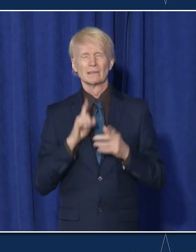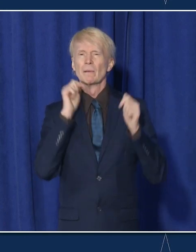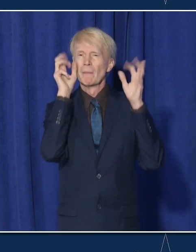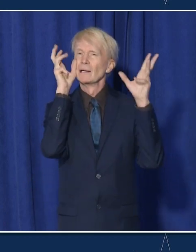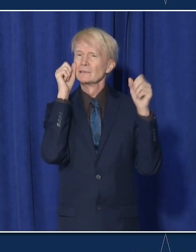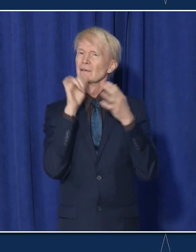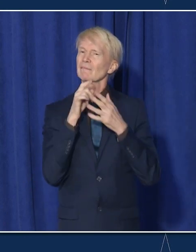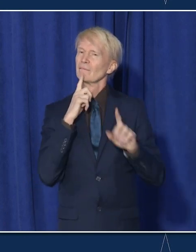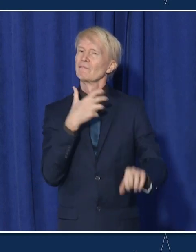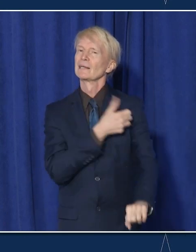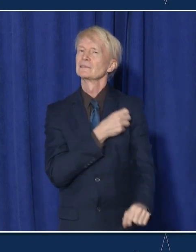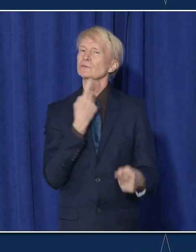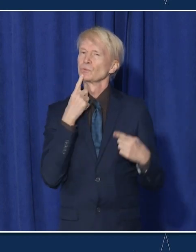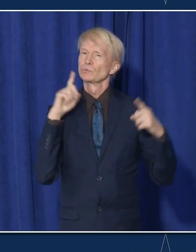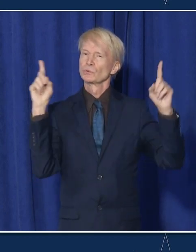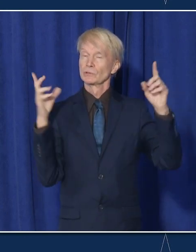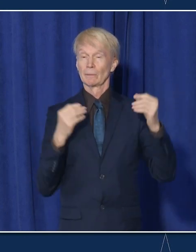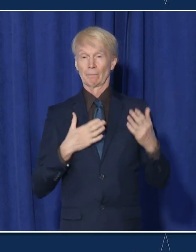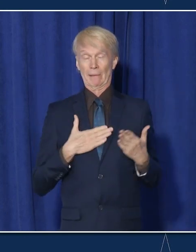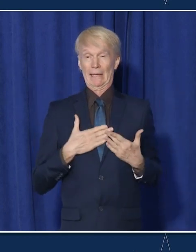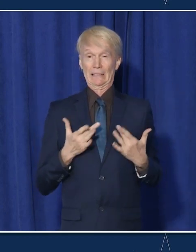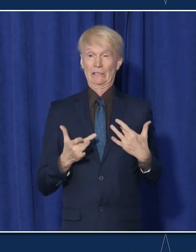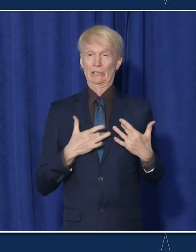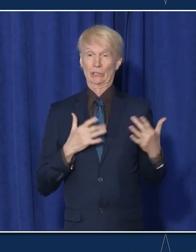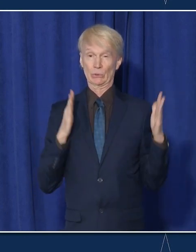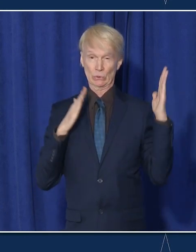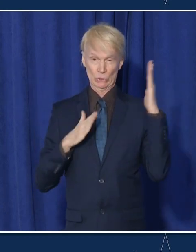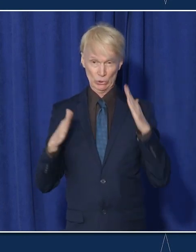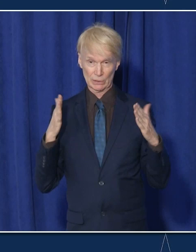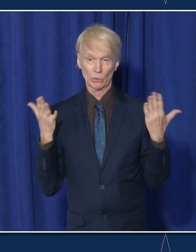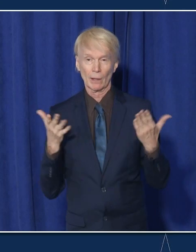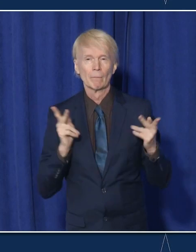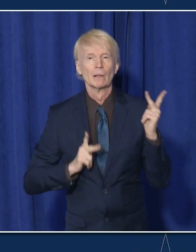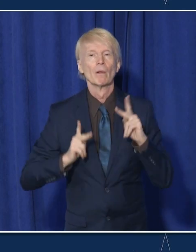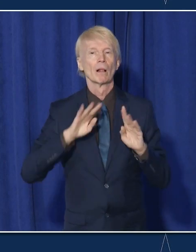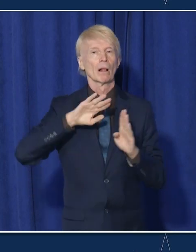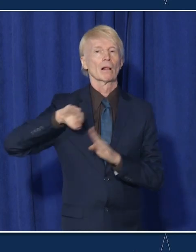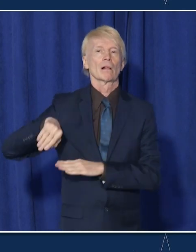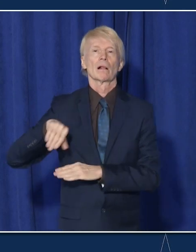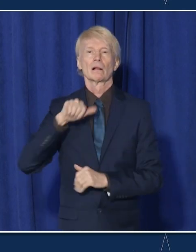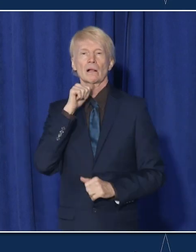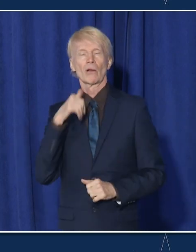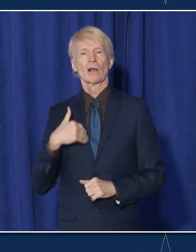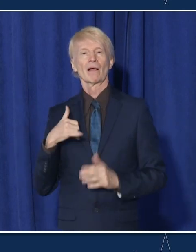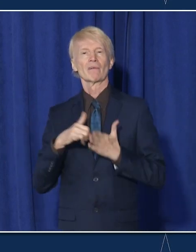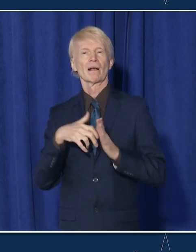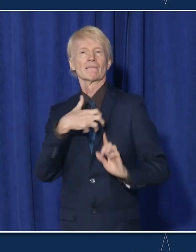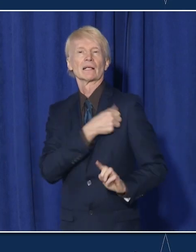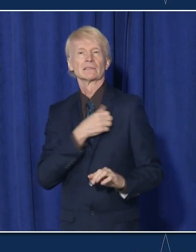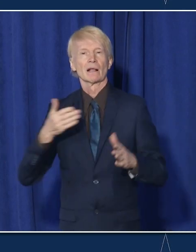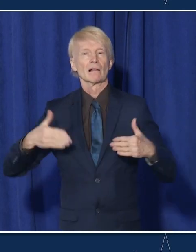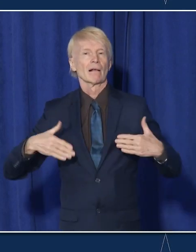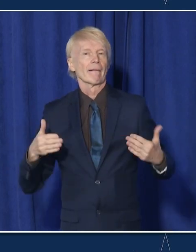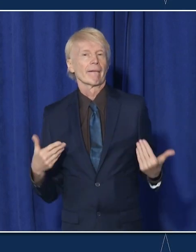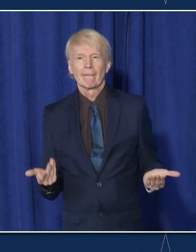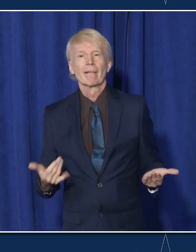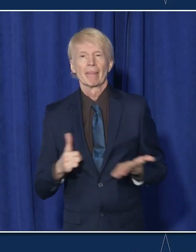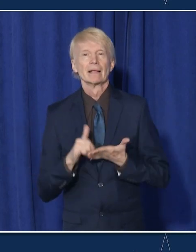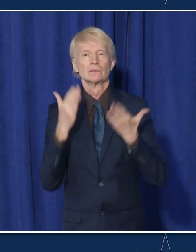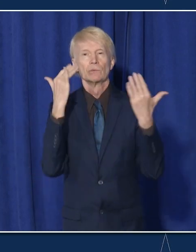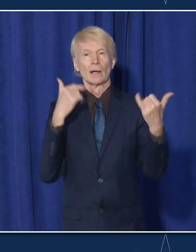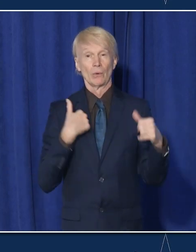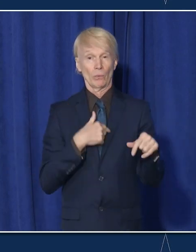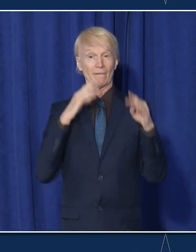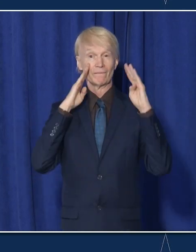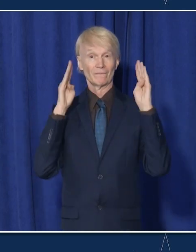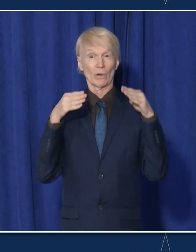vaccine. And my biggest worry still are Chicagoans who are not protected, and it's what we continue to be focused on